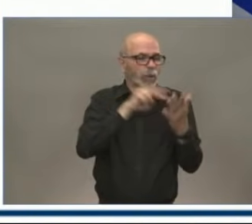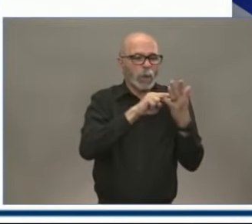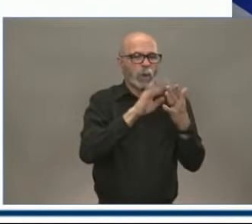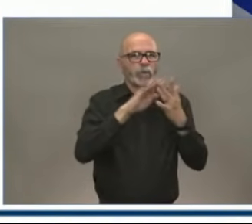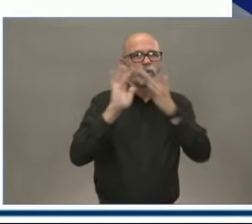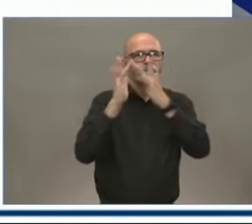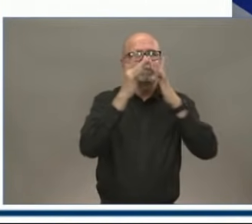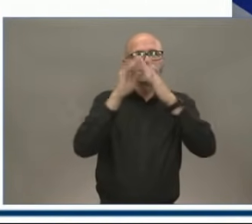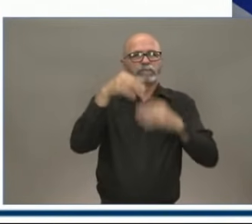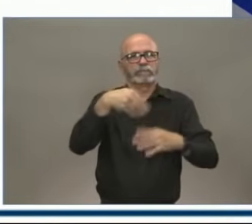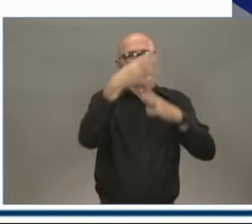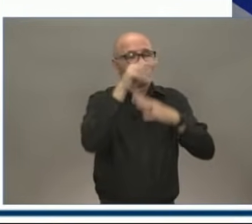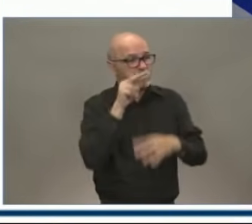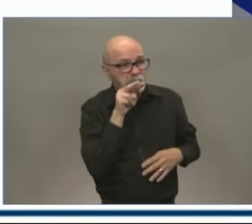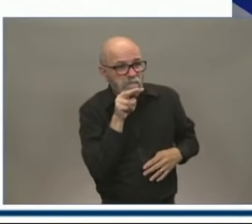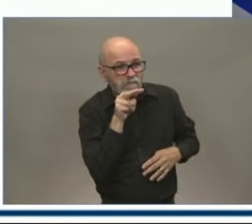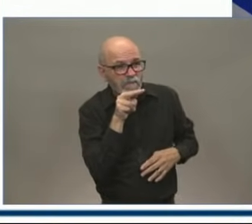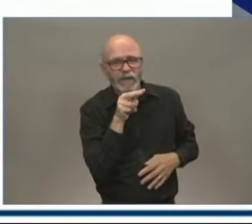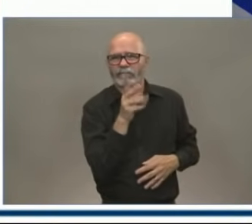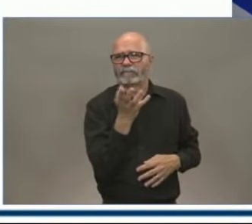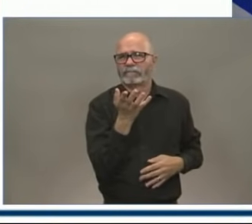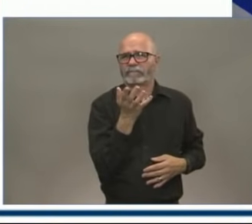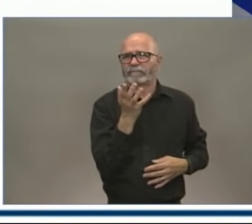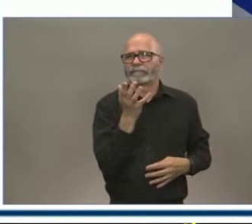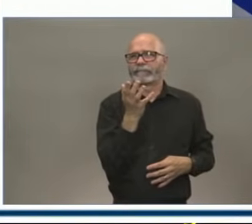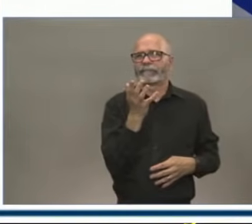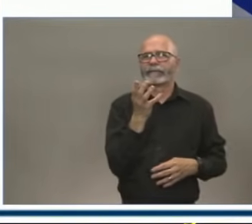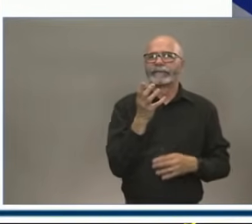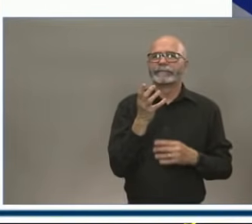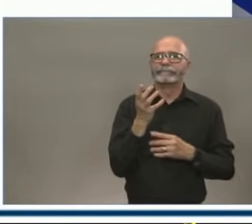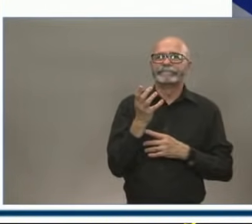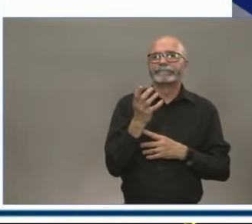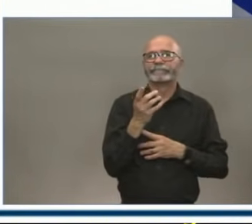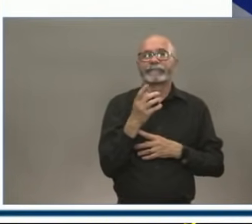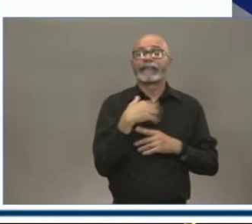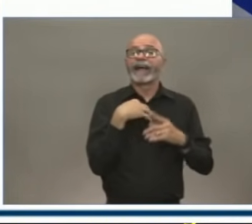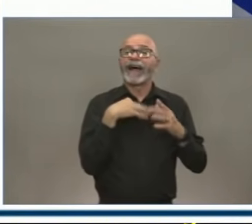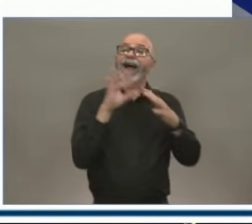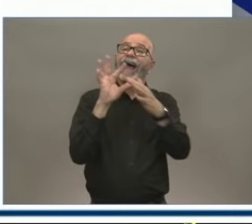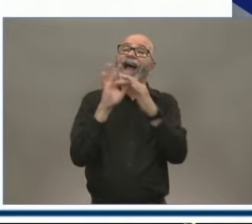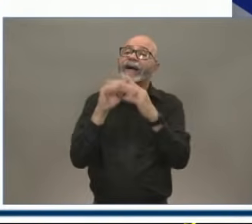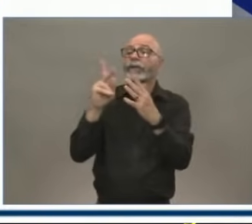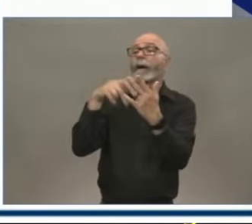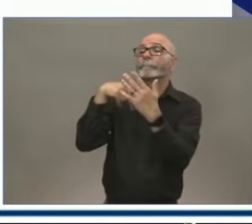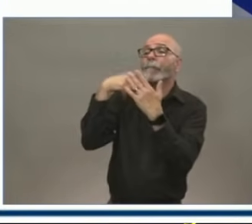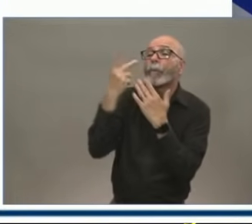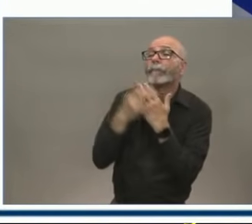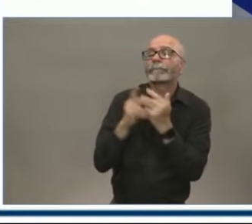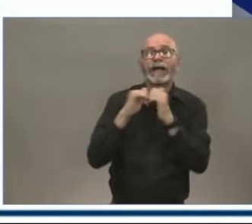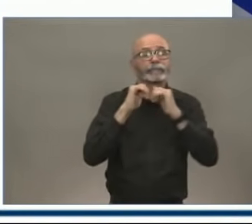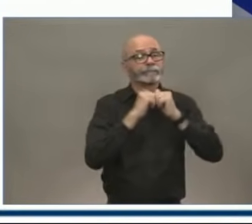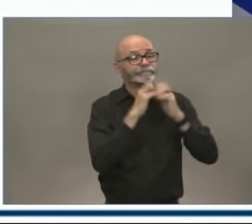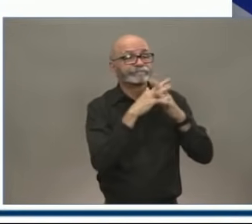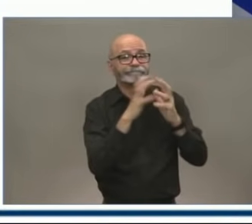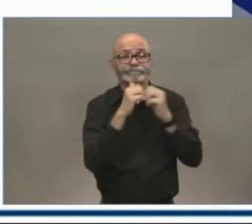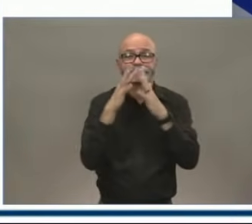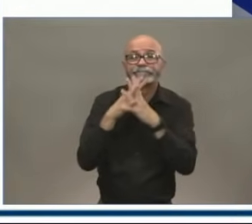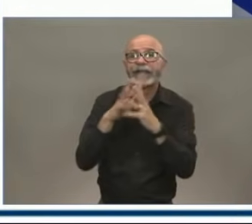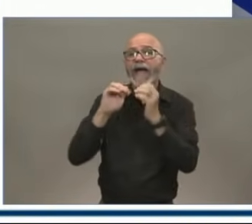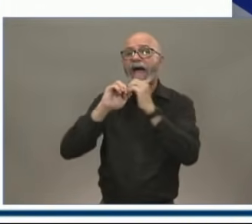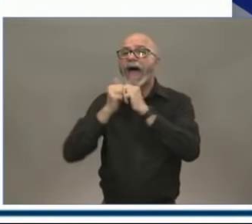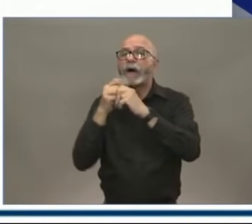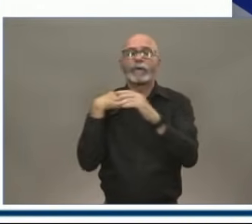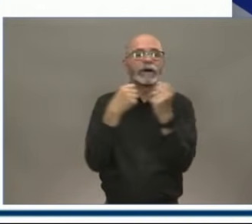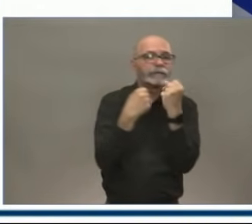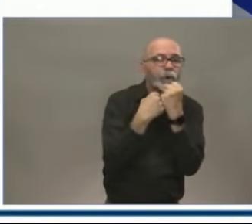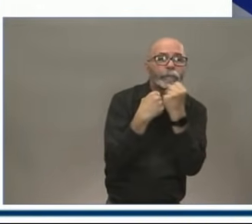here from the beginning talking to you about the programs we've set aside to support businesses who were